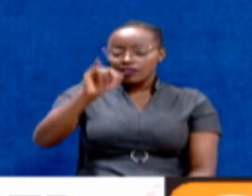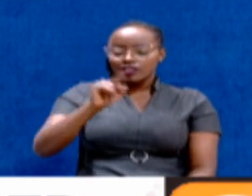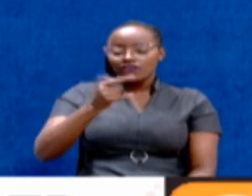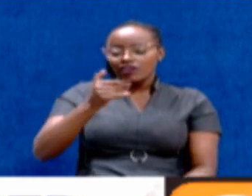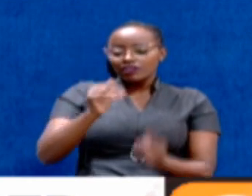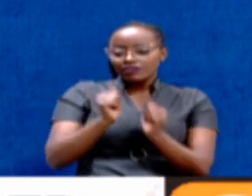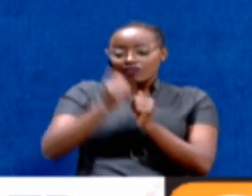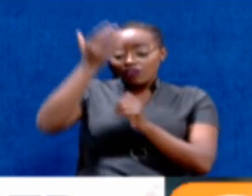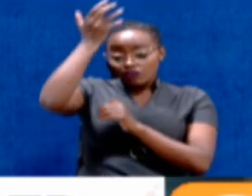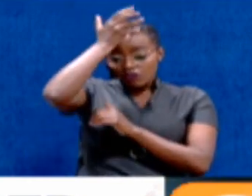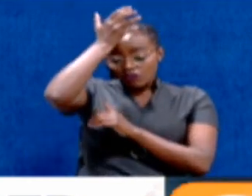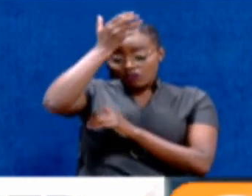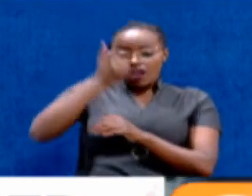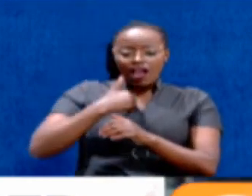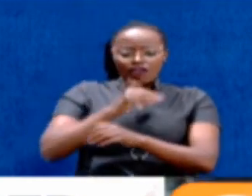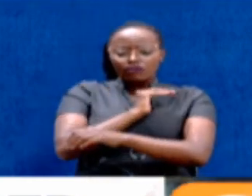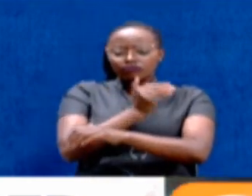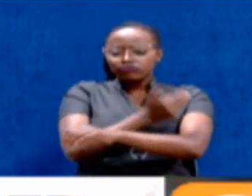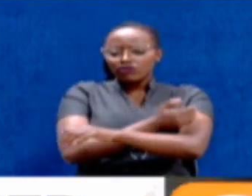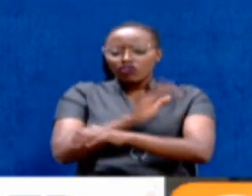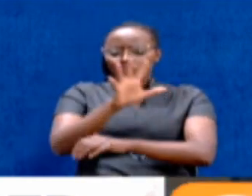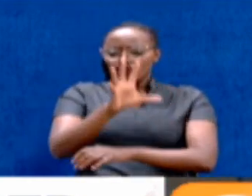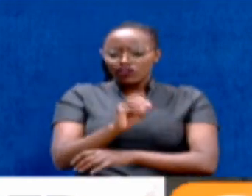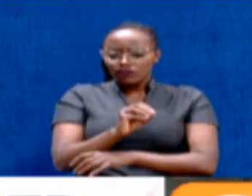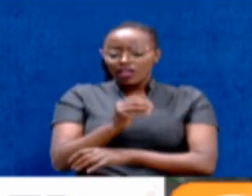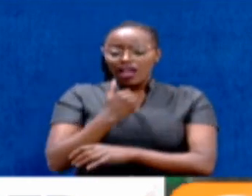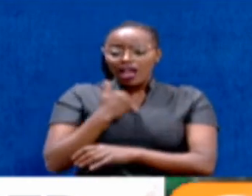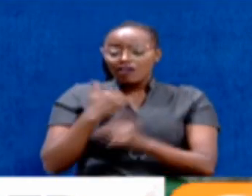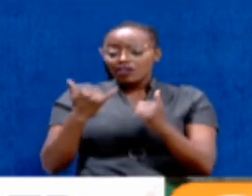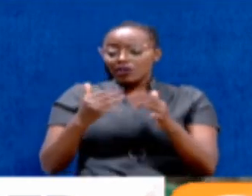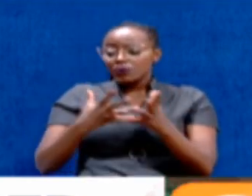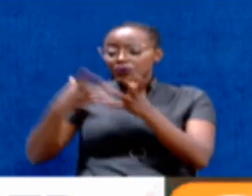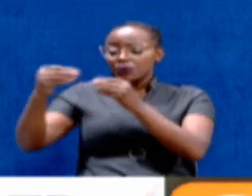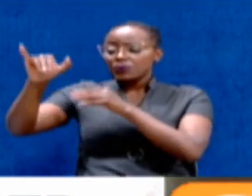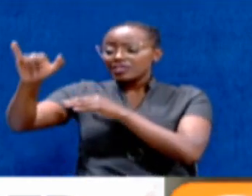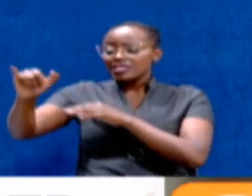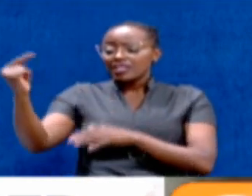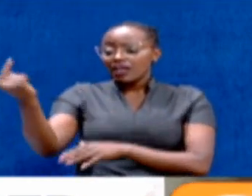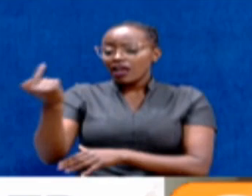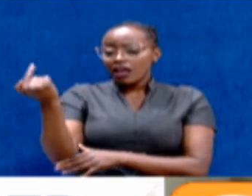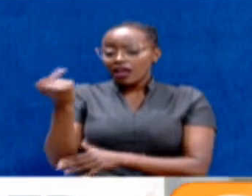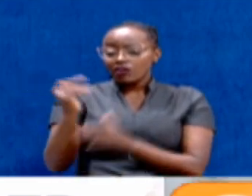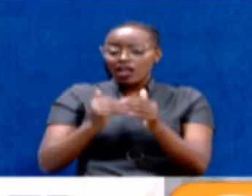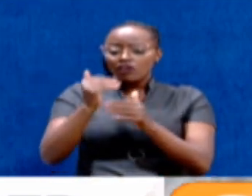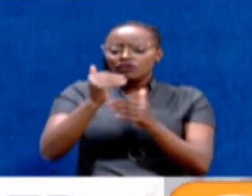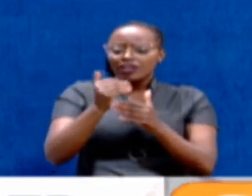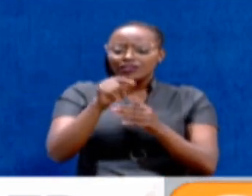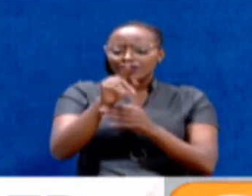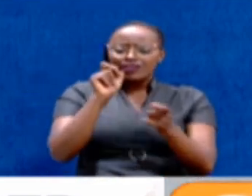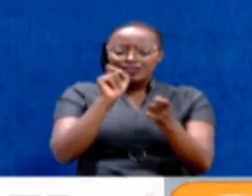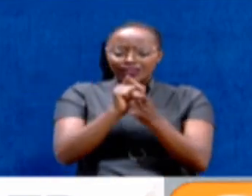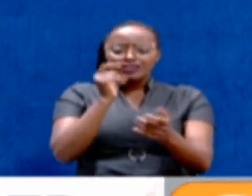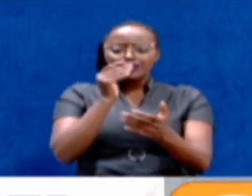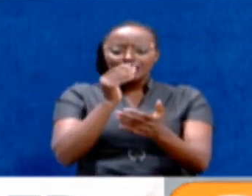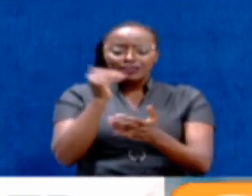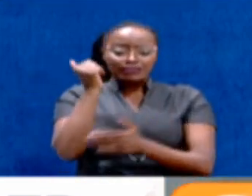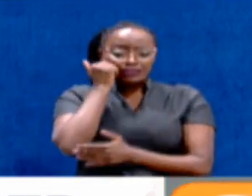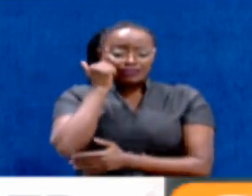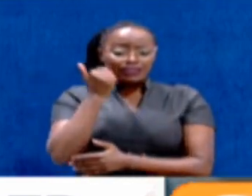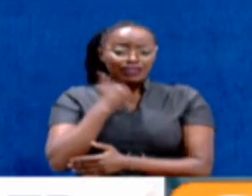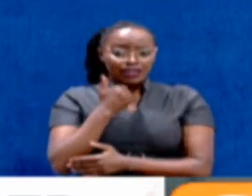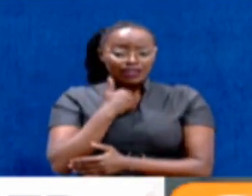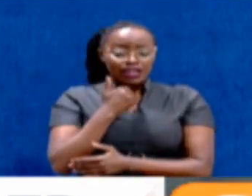nurses stationed at the mail ward that has a capacity of 50 have been forced to go into self-quarantine after testing positive for